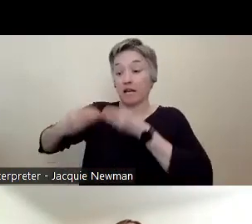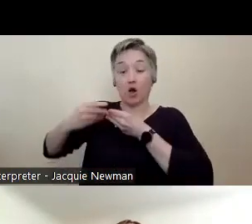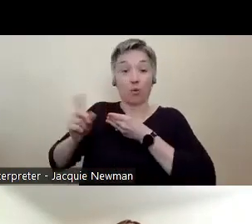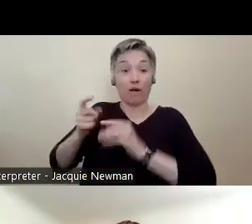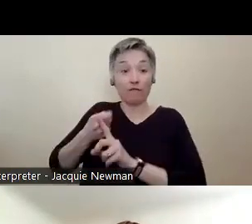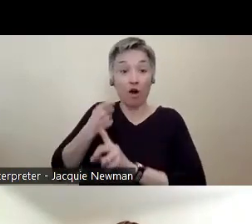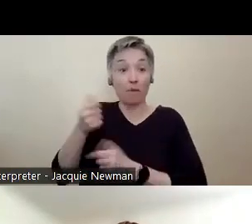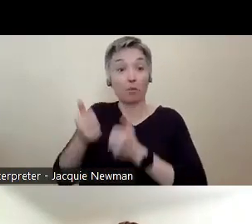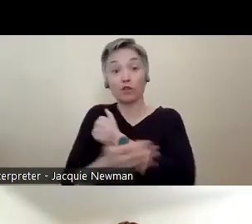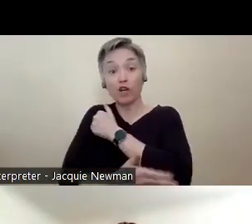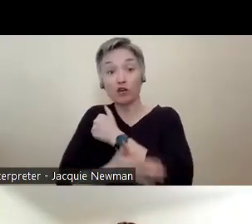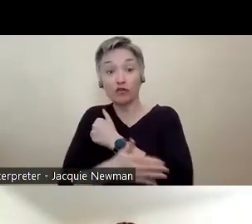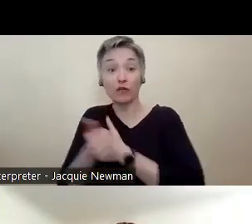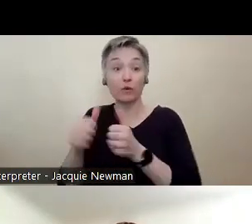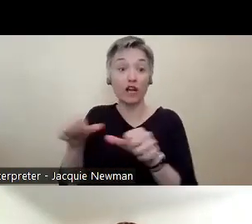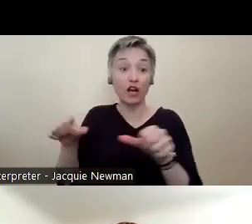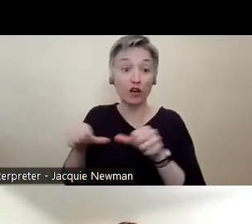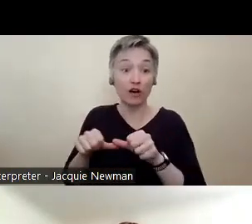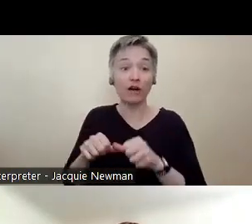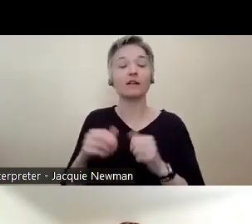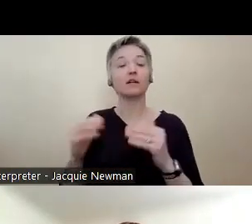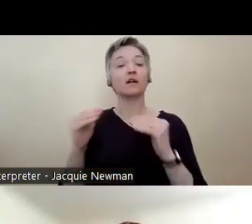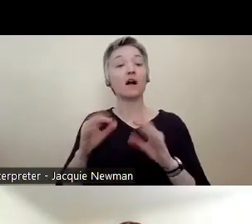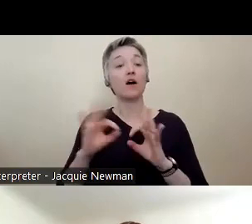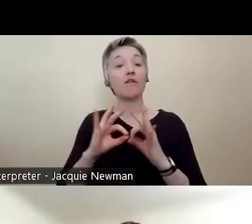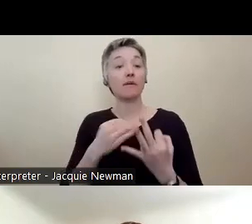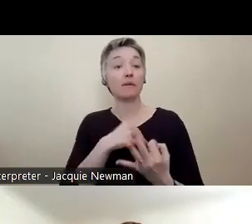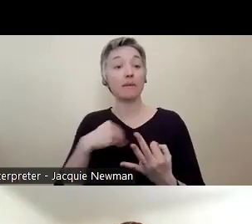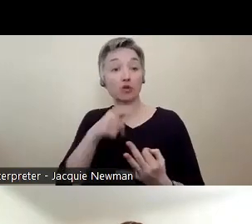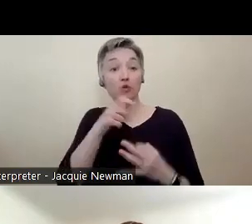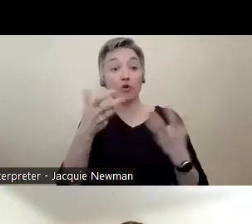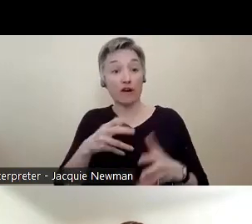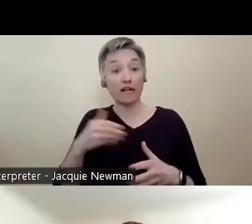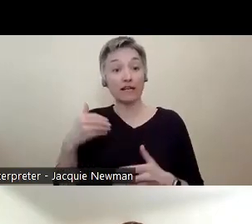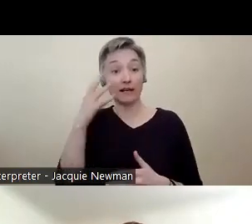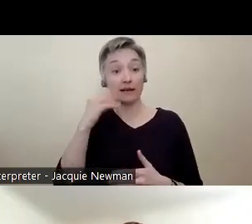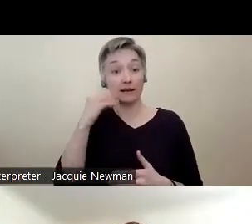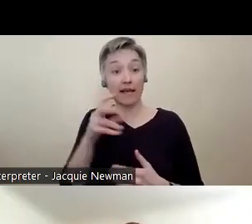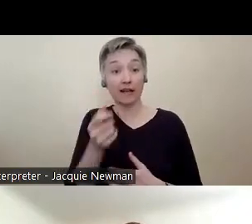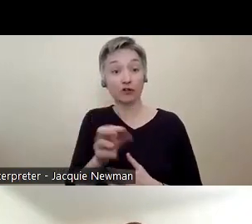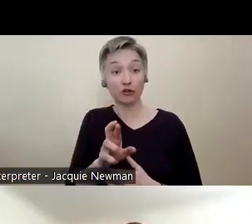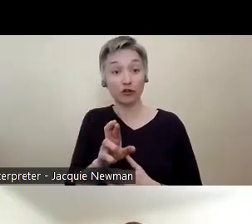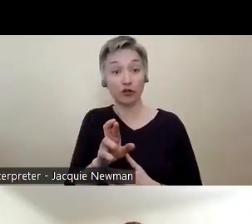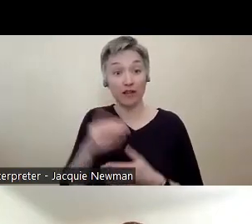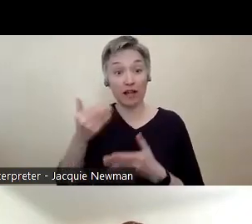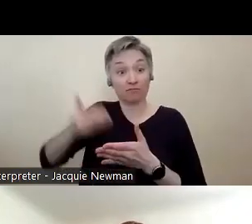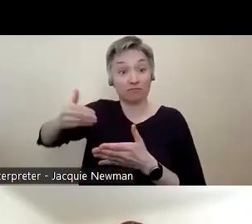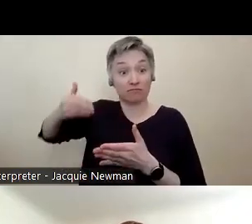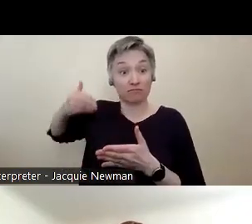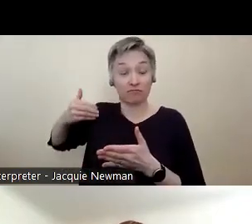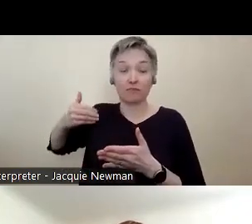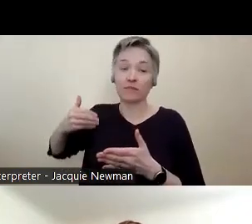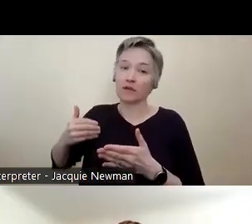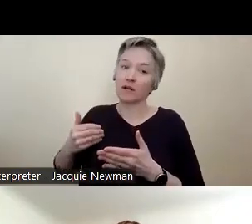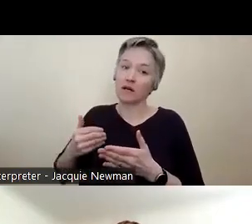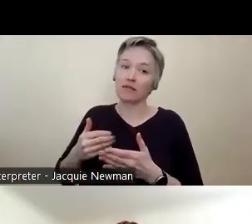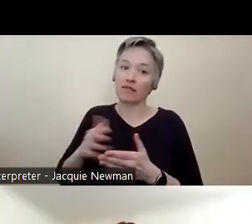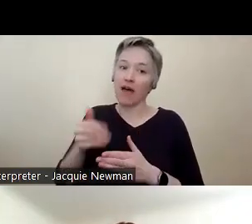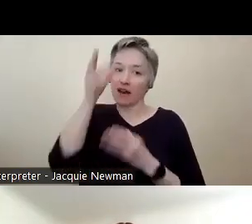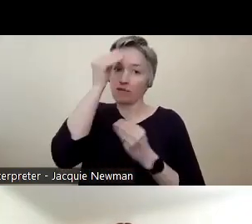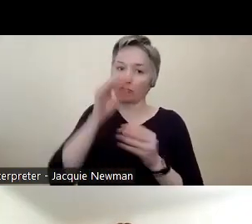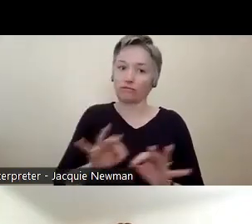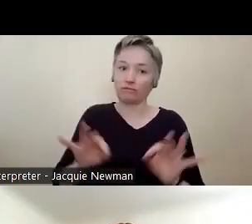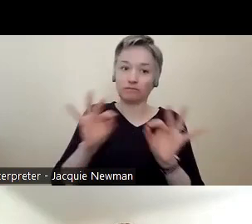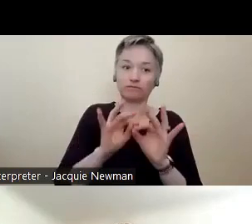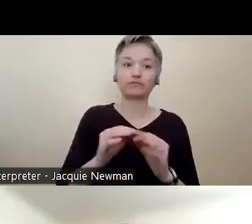helpful. Relatives who have had cancer, I talked about that 3-generation being important. So getting as much of that information as you can. Where